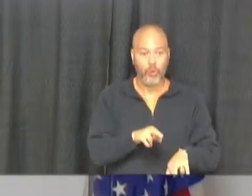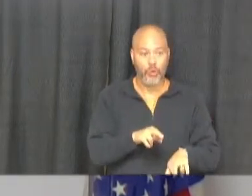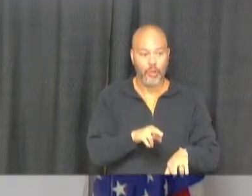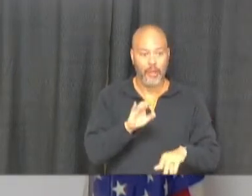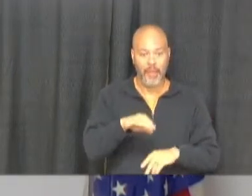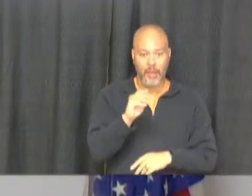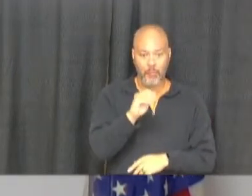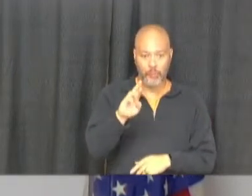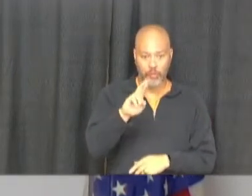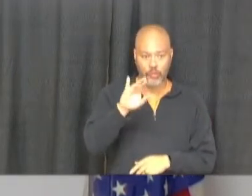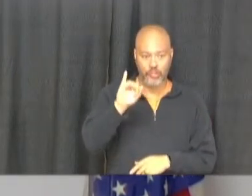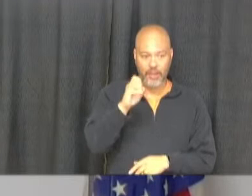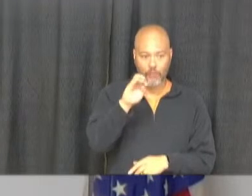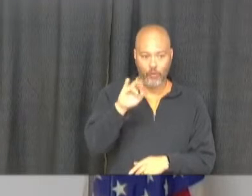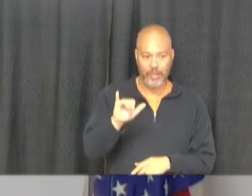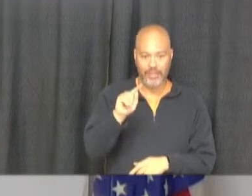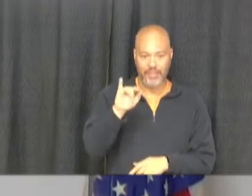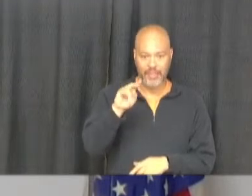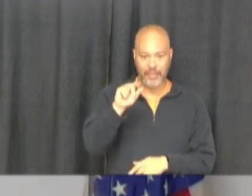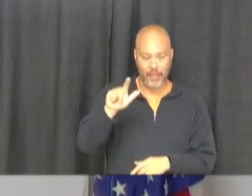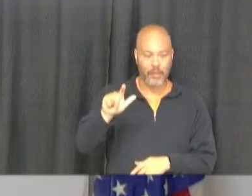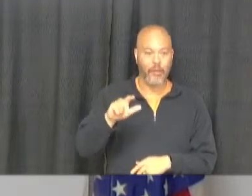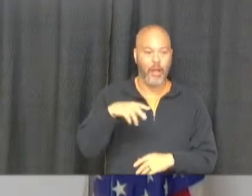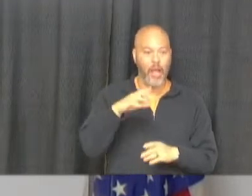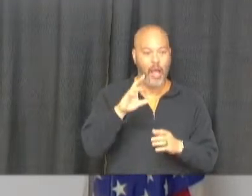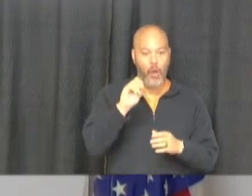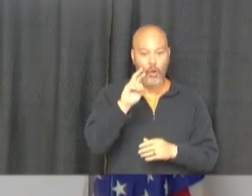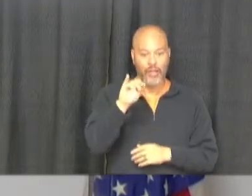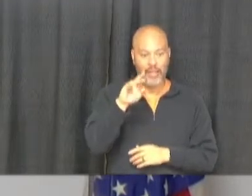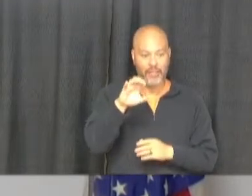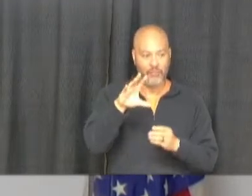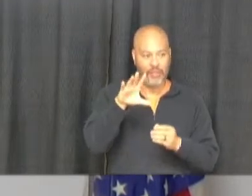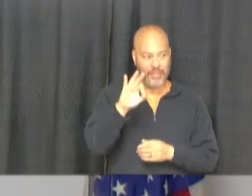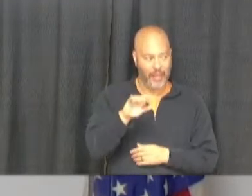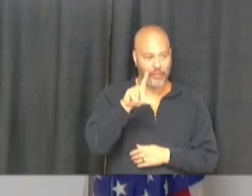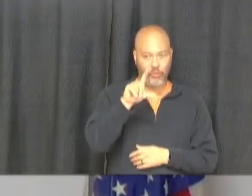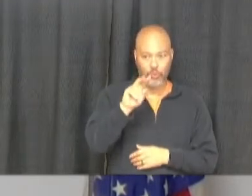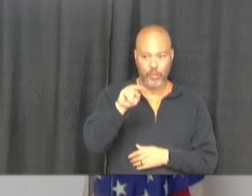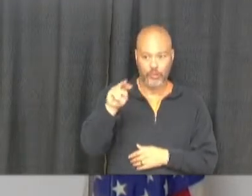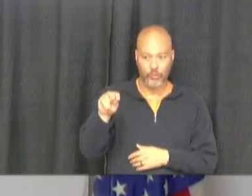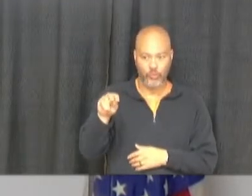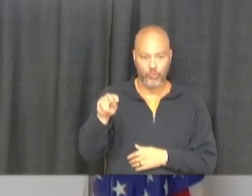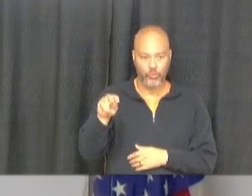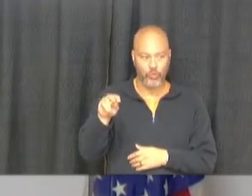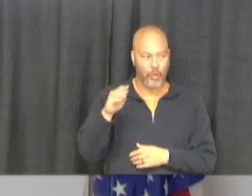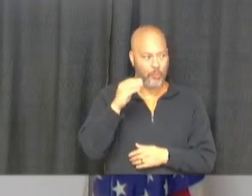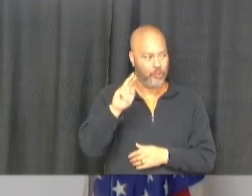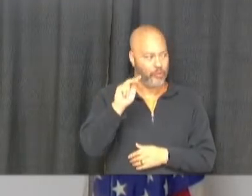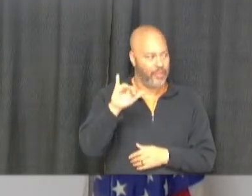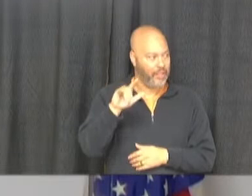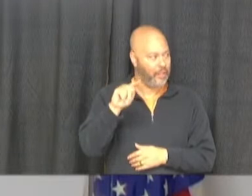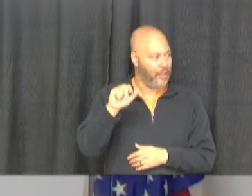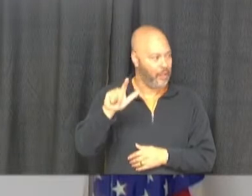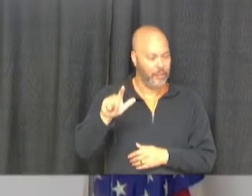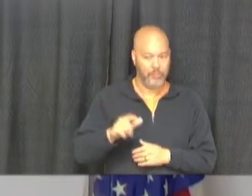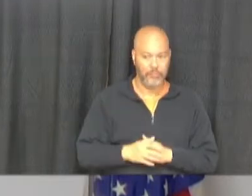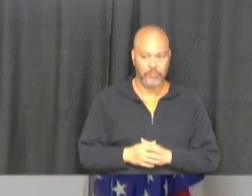That'd be Mr. Jeffrey Tyndall. First item is Ordinance 59, 2022. Mr. Tyndall, please,